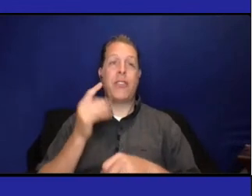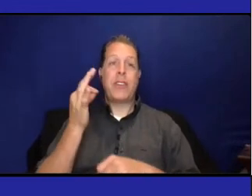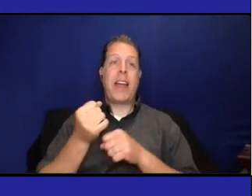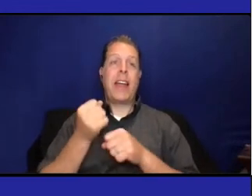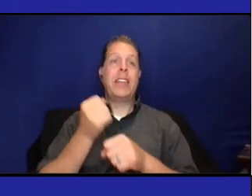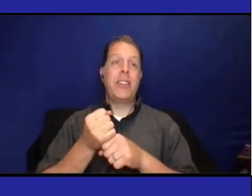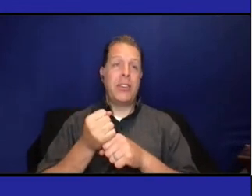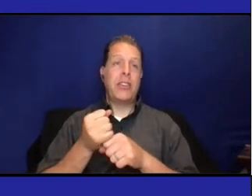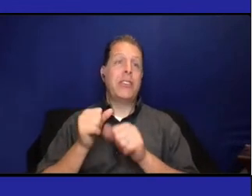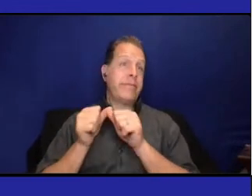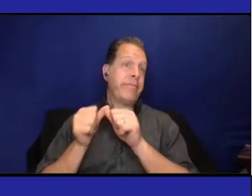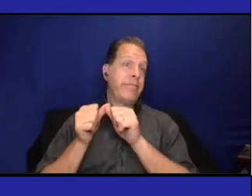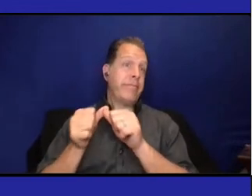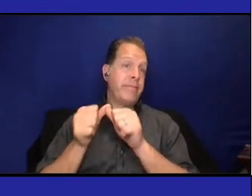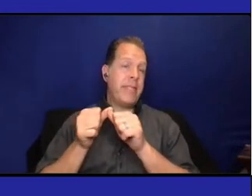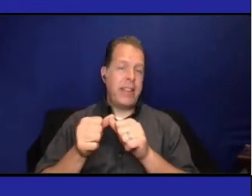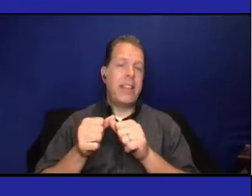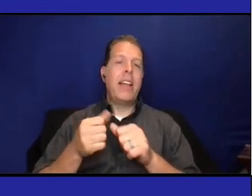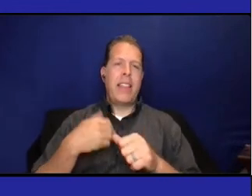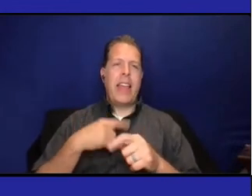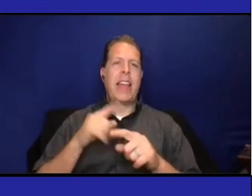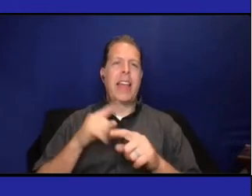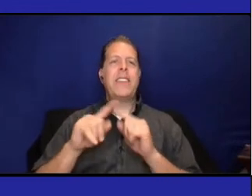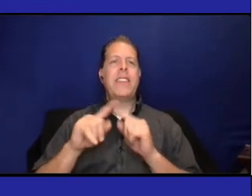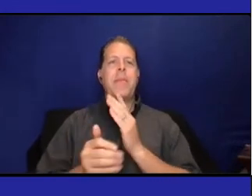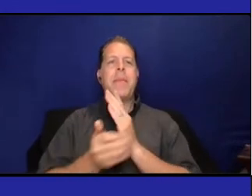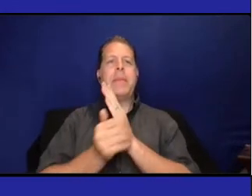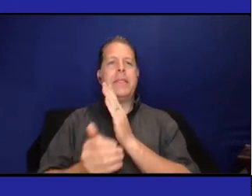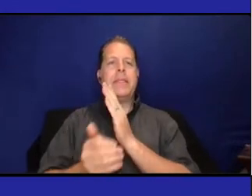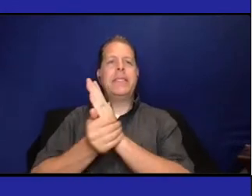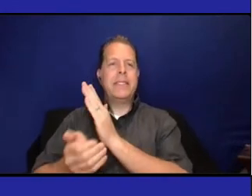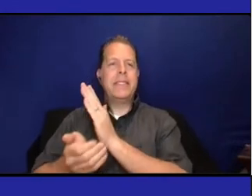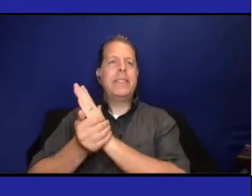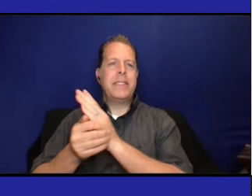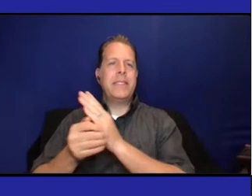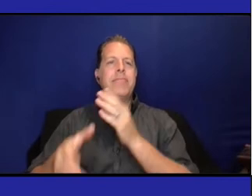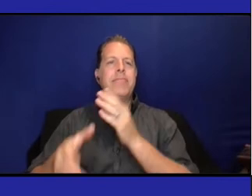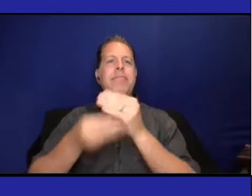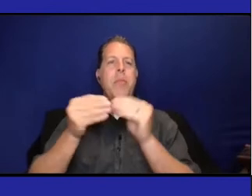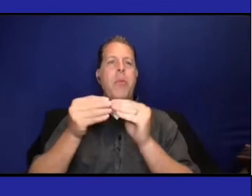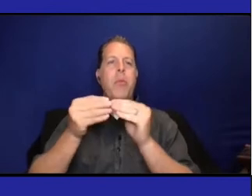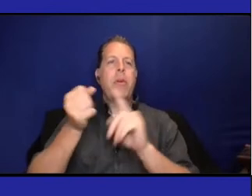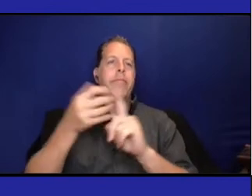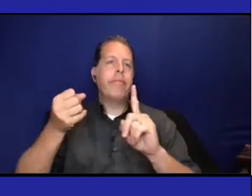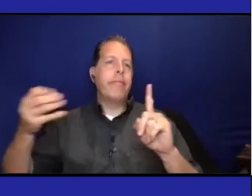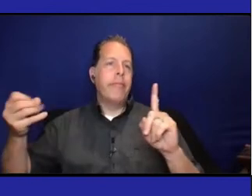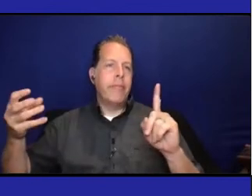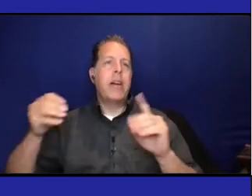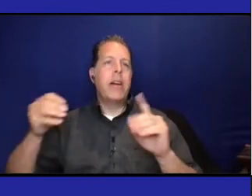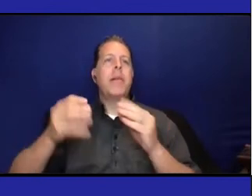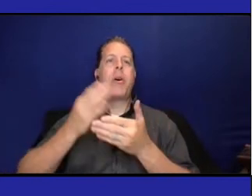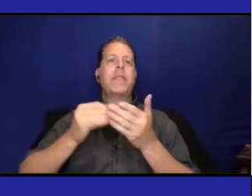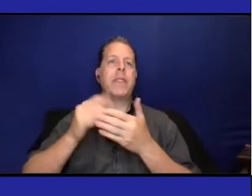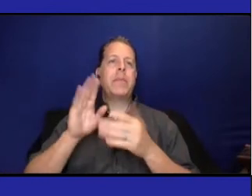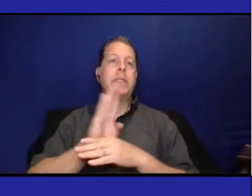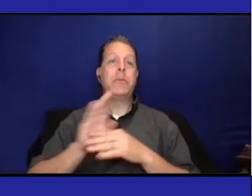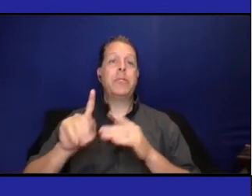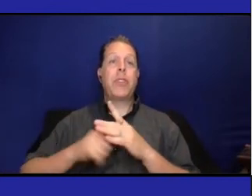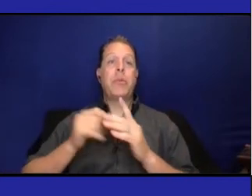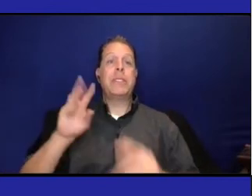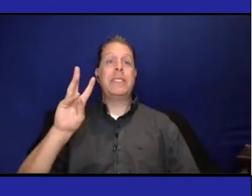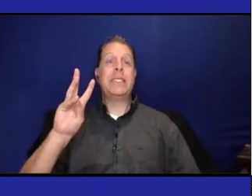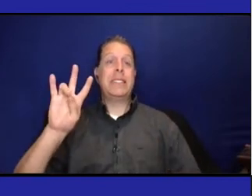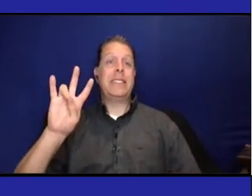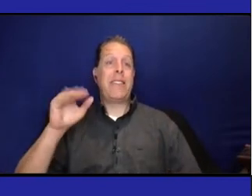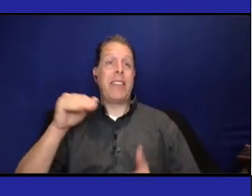running, there were different amendments to include different pieces of the business. We started with 67,000, and now